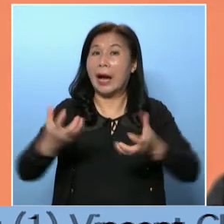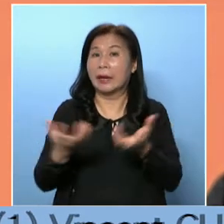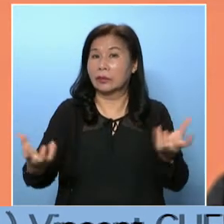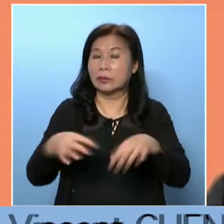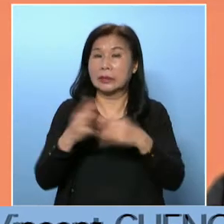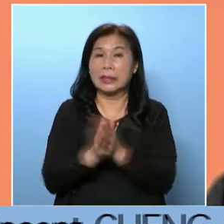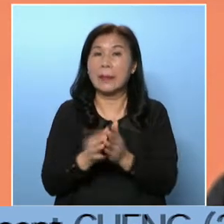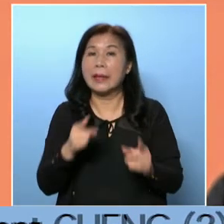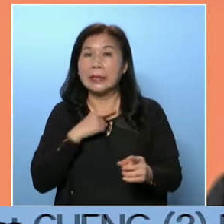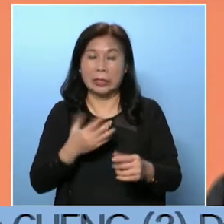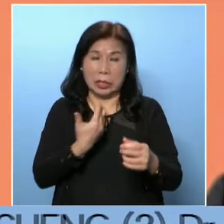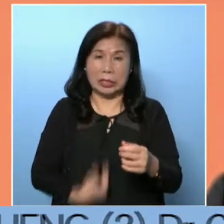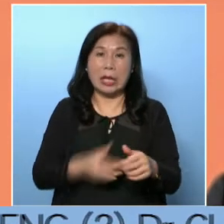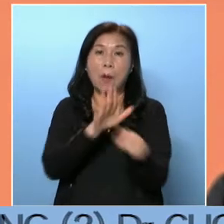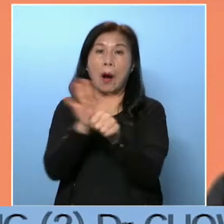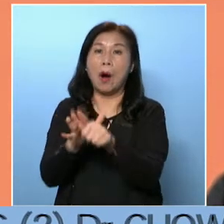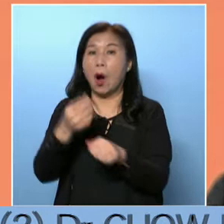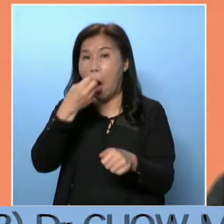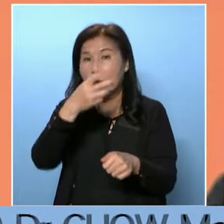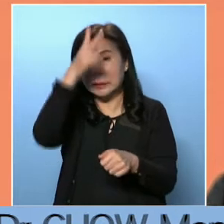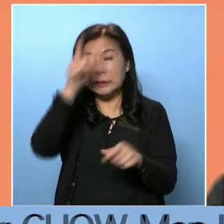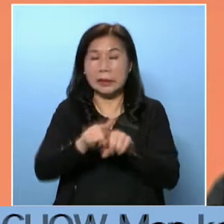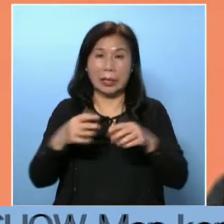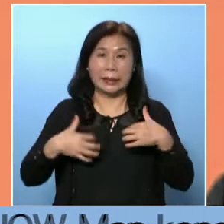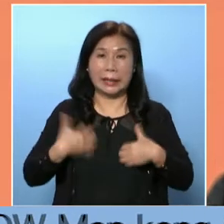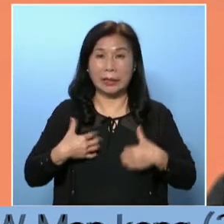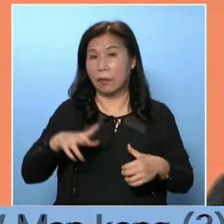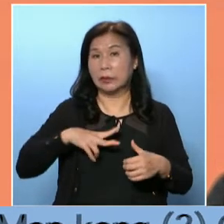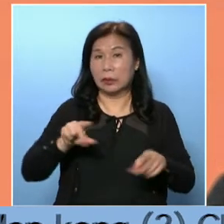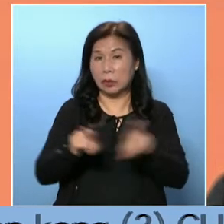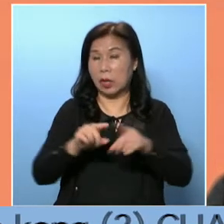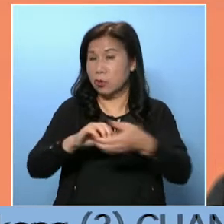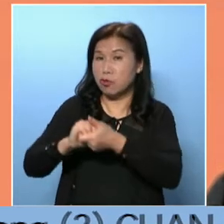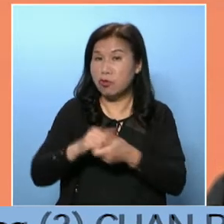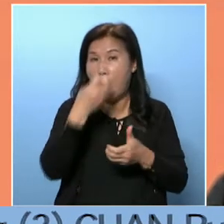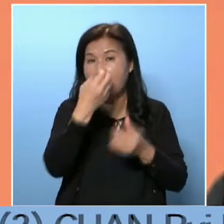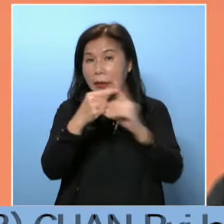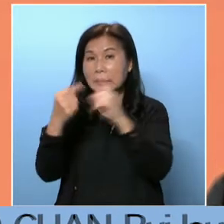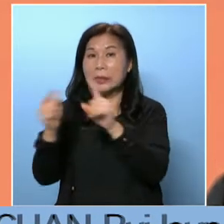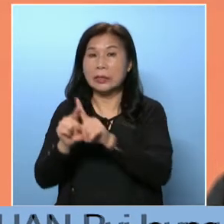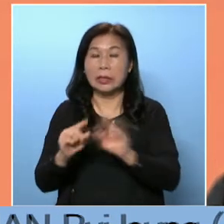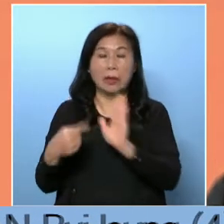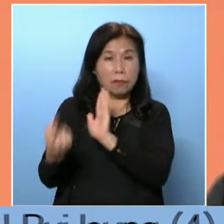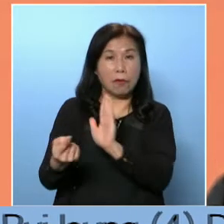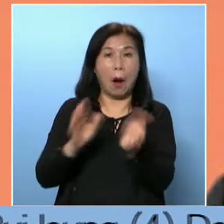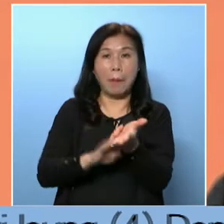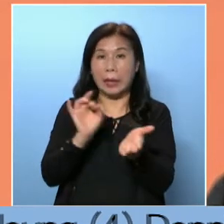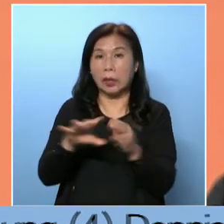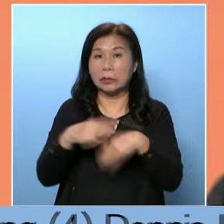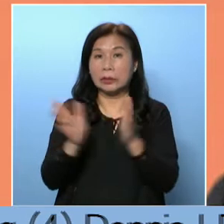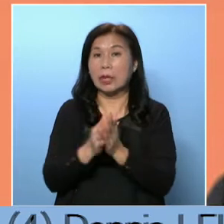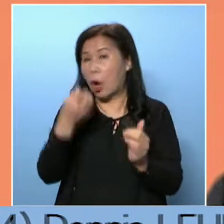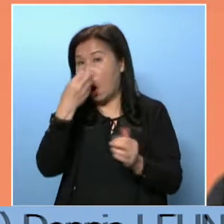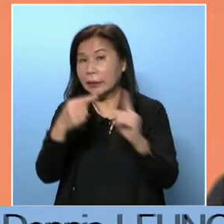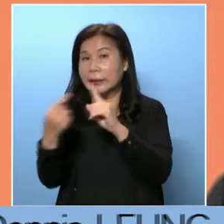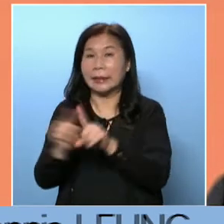a pilot. These drones can drastically reduce the risk of infection. At this critical juncture, I hope the government can take the